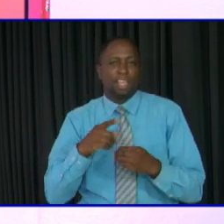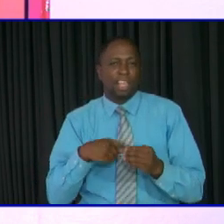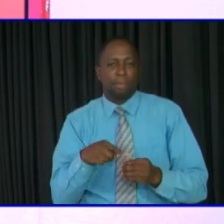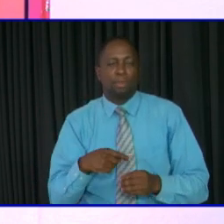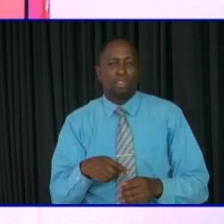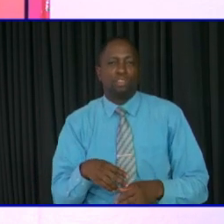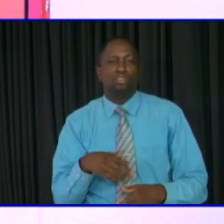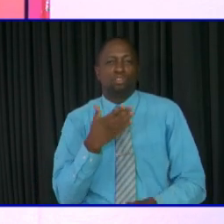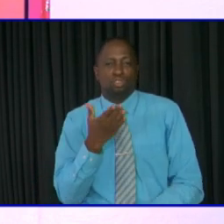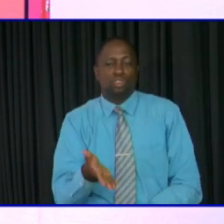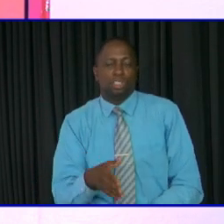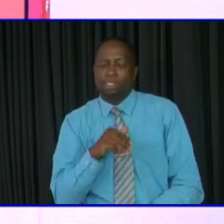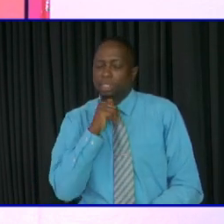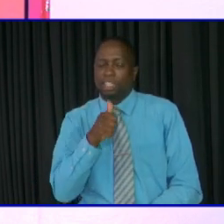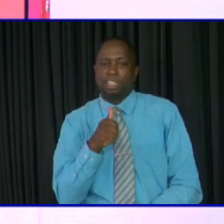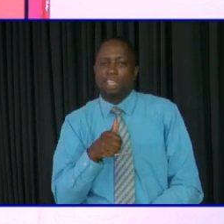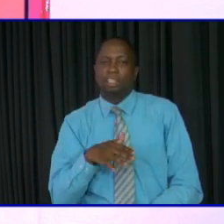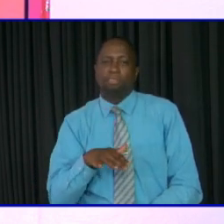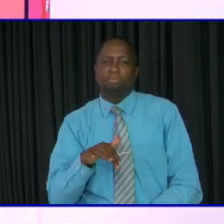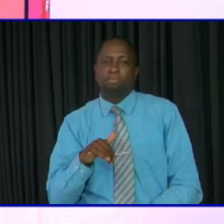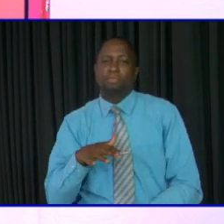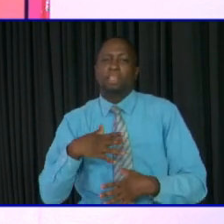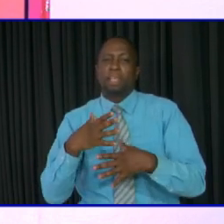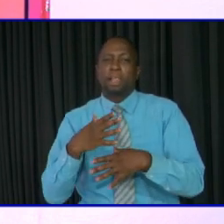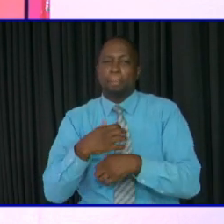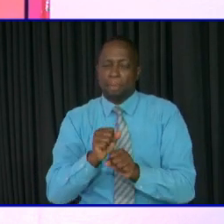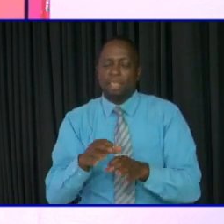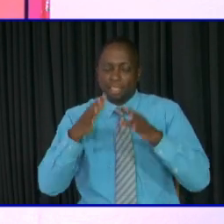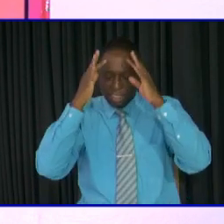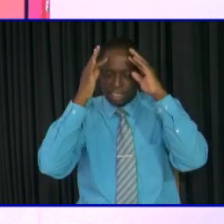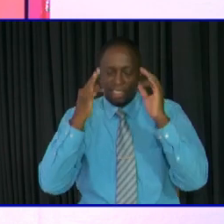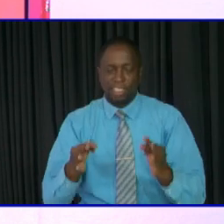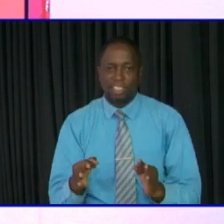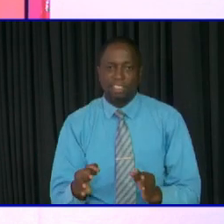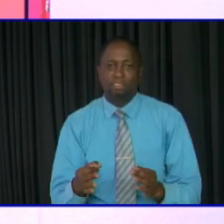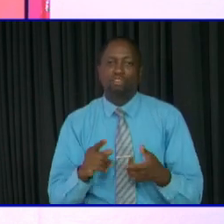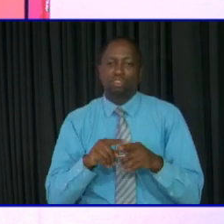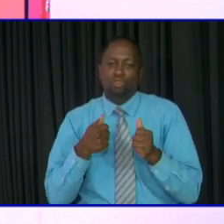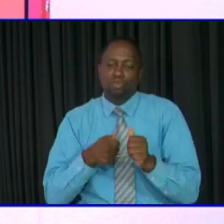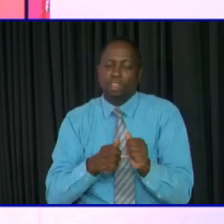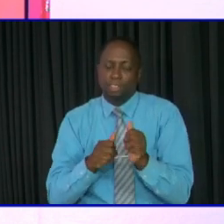you to step out for Jesus.